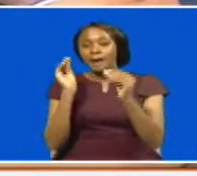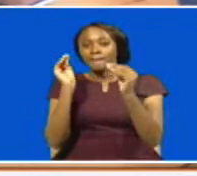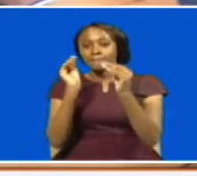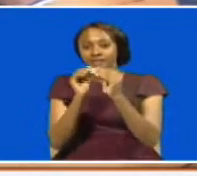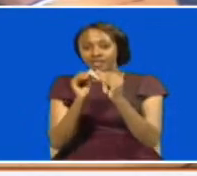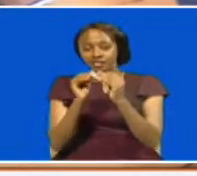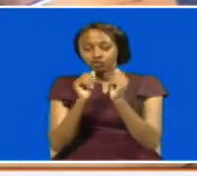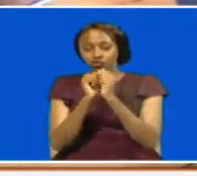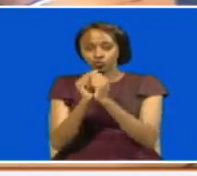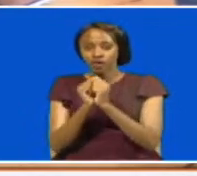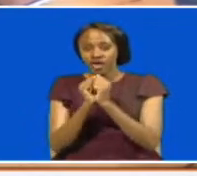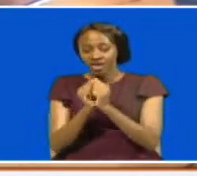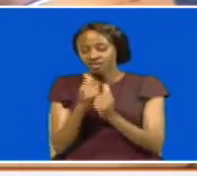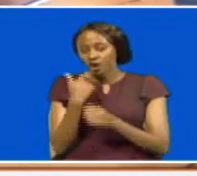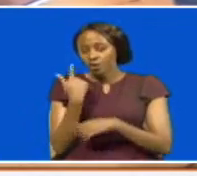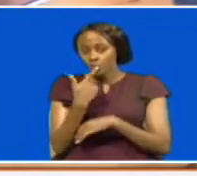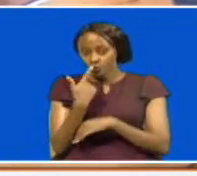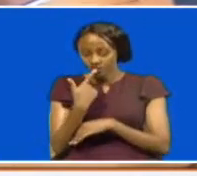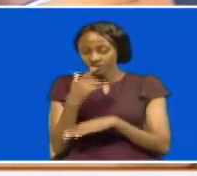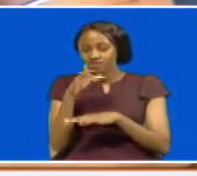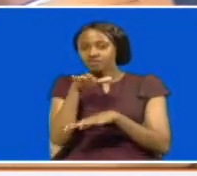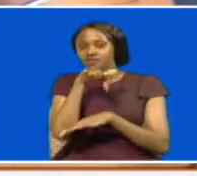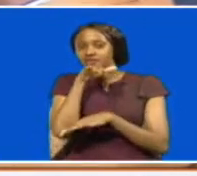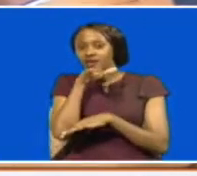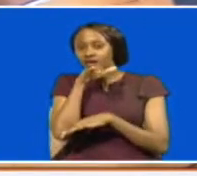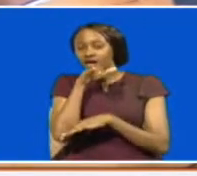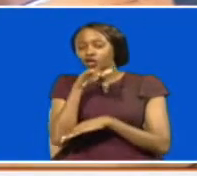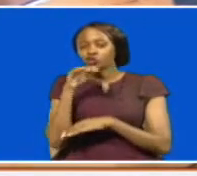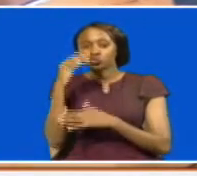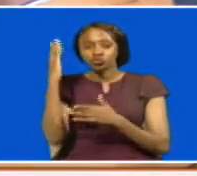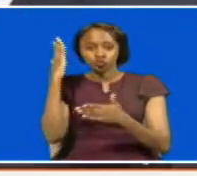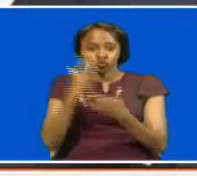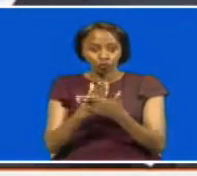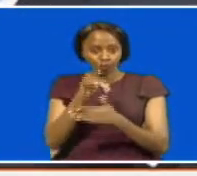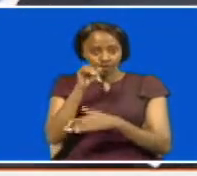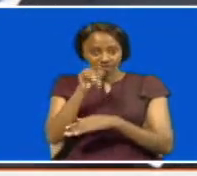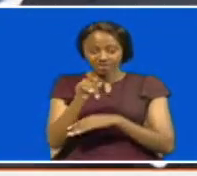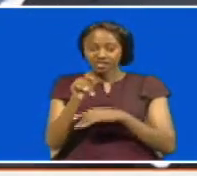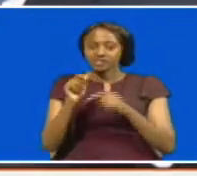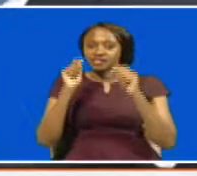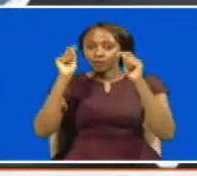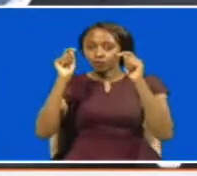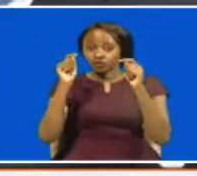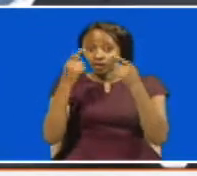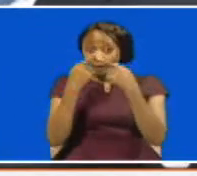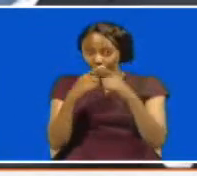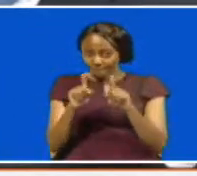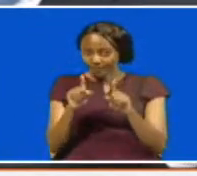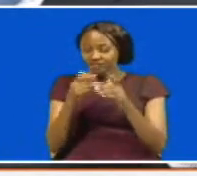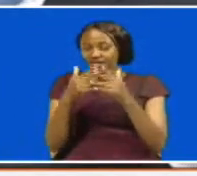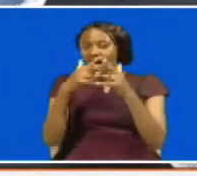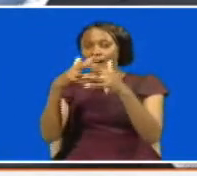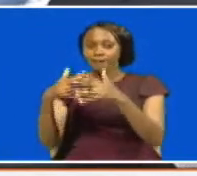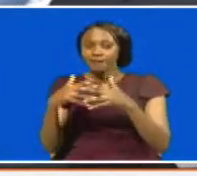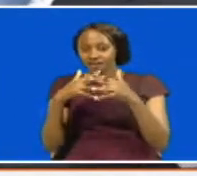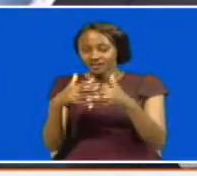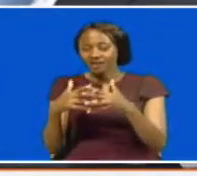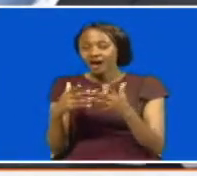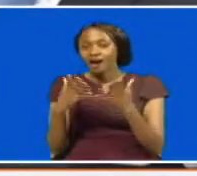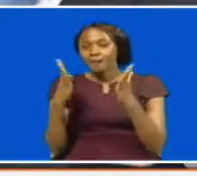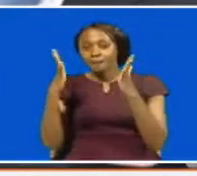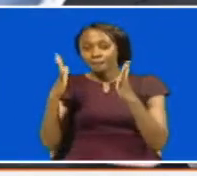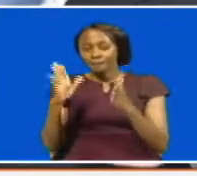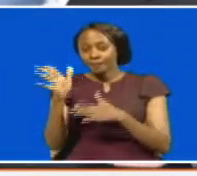in a bid to have him call off the demonstrations. Days later, United States Senator Chris Coons and a number of clerics also